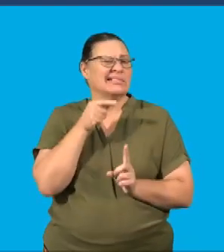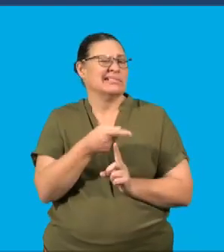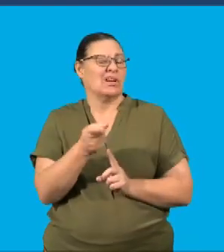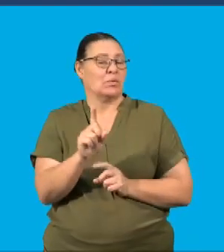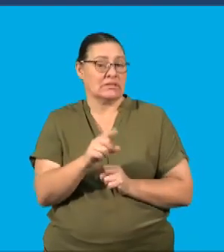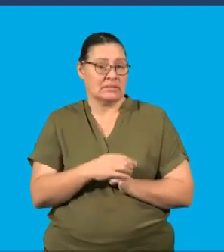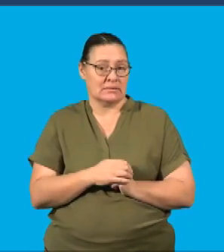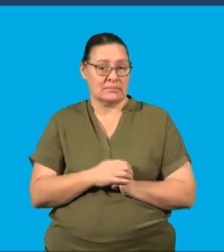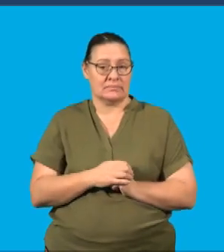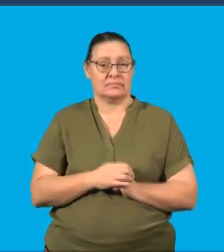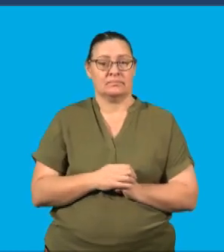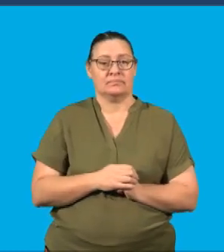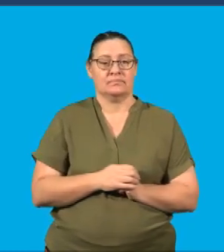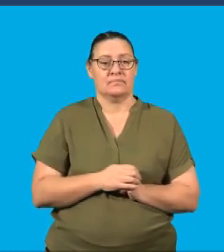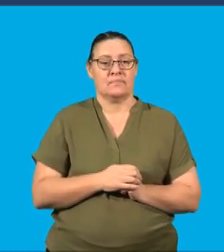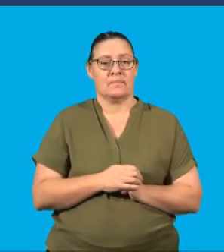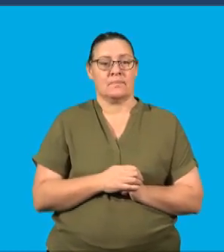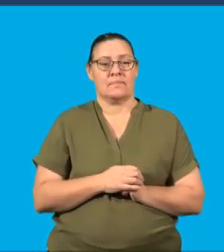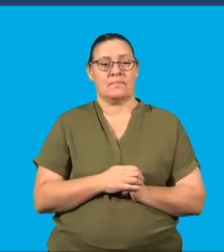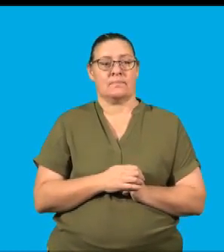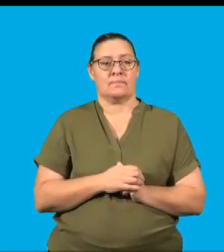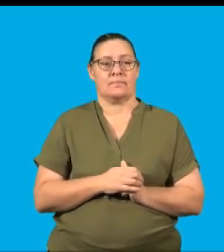it exactly we are referring to.